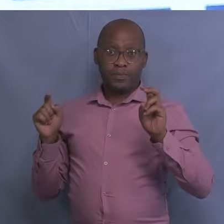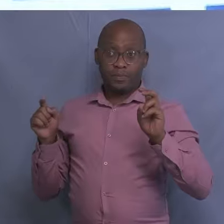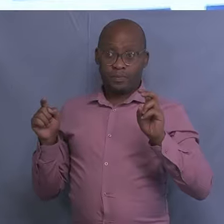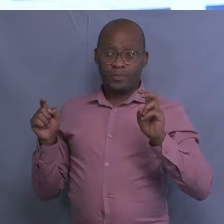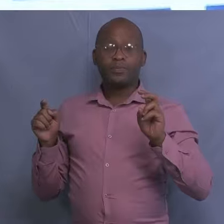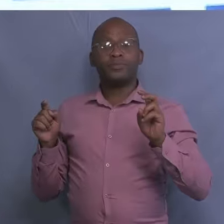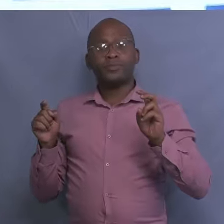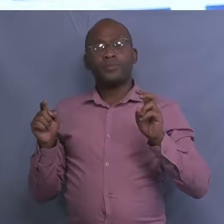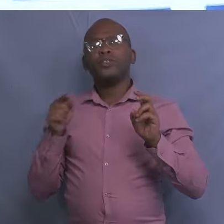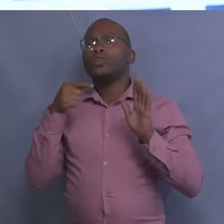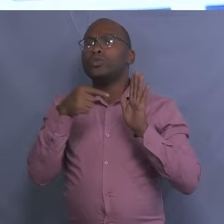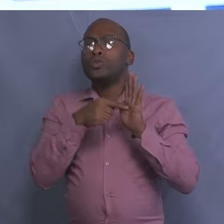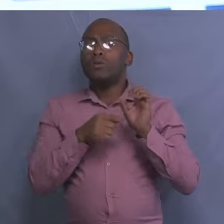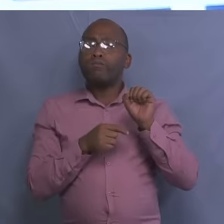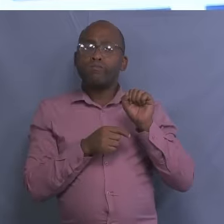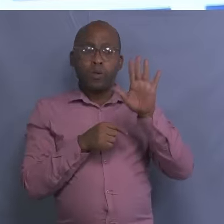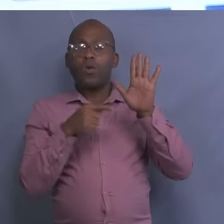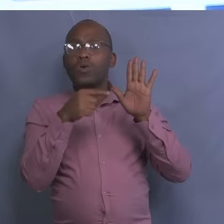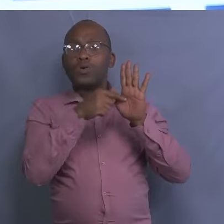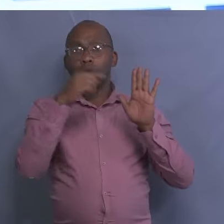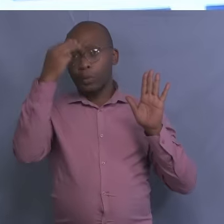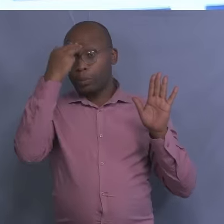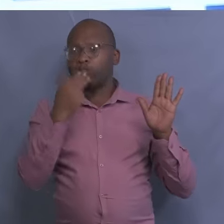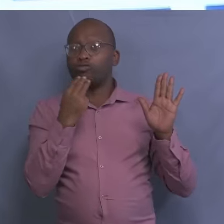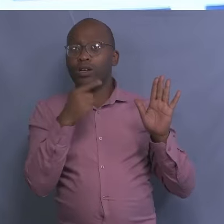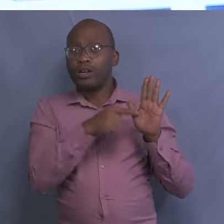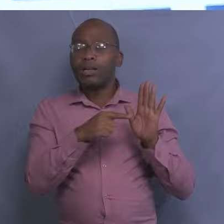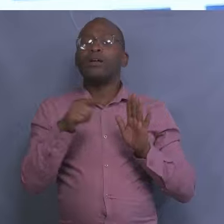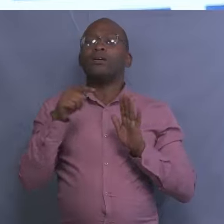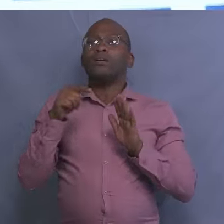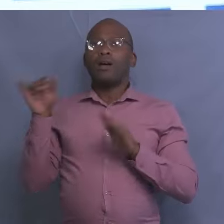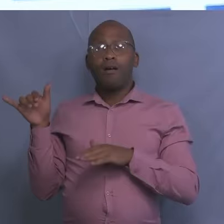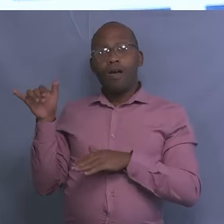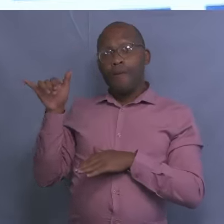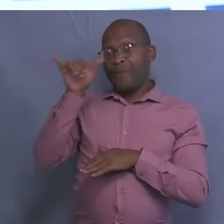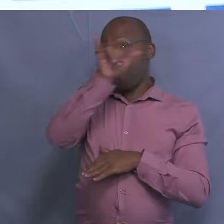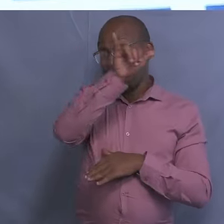this part of Fly Safe, that is our logo. And then